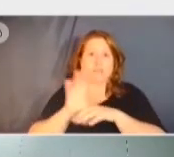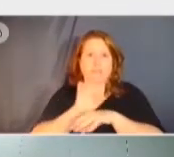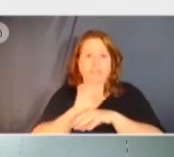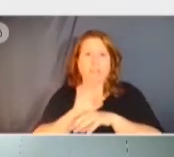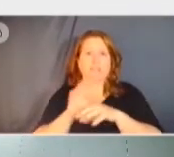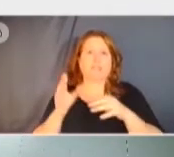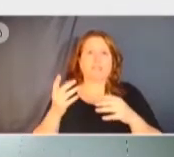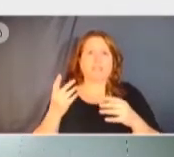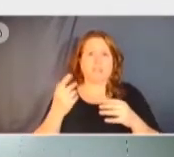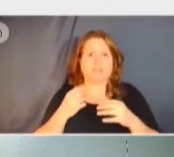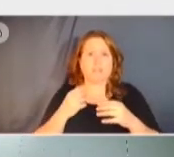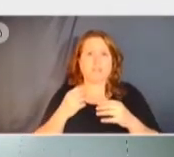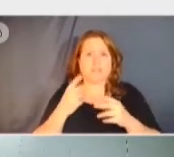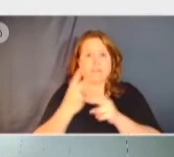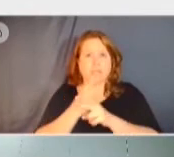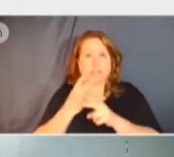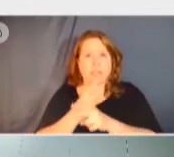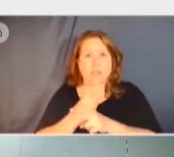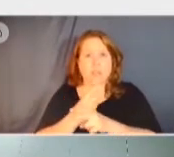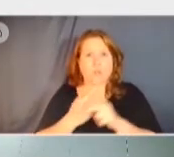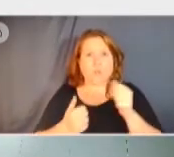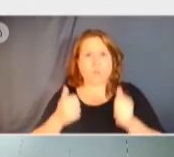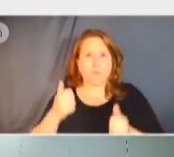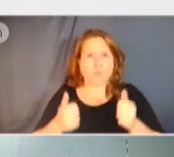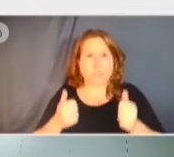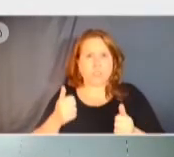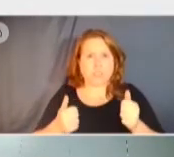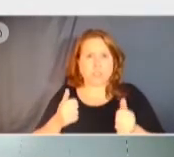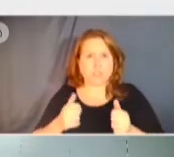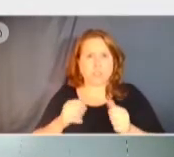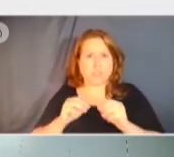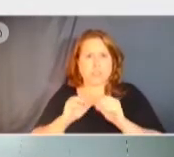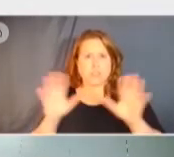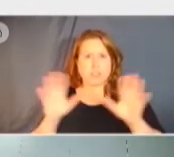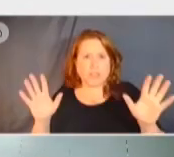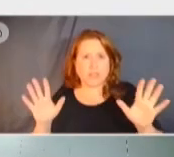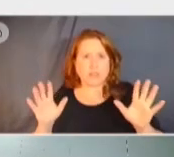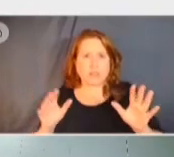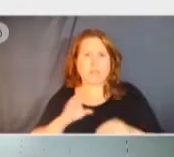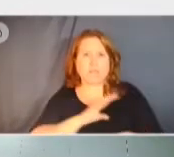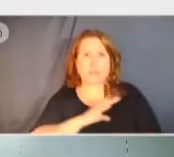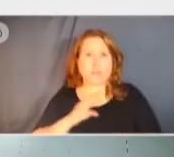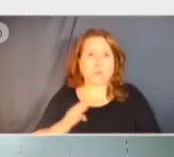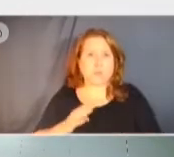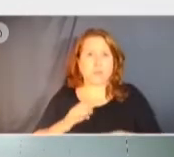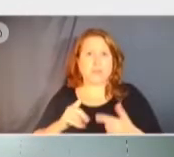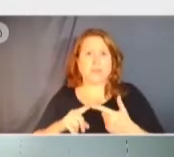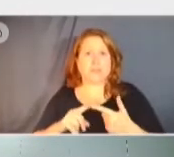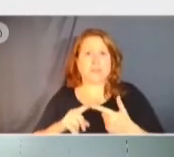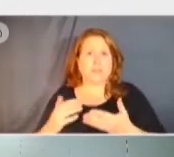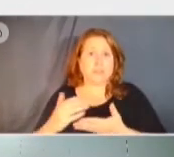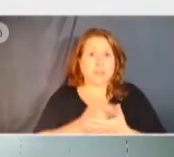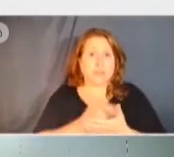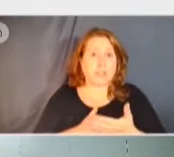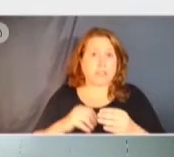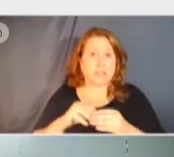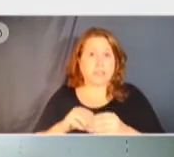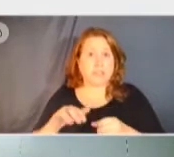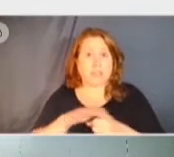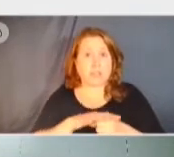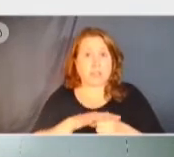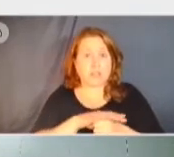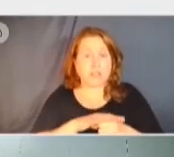certification for the primary and get that out to the county board. We also collected the local filing. filing information from county boards with regard to